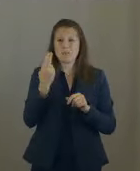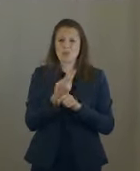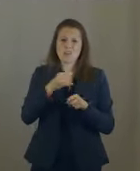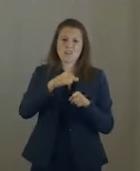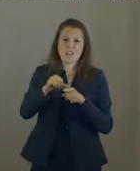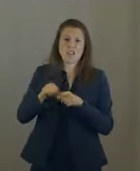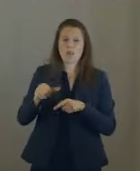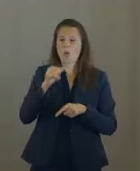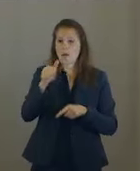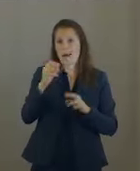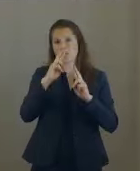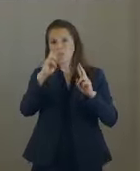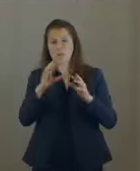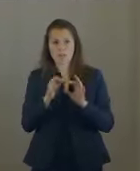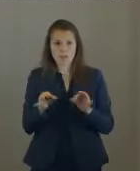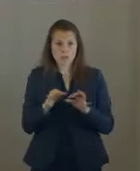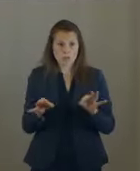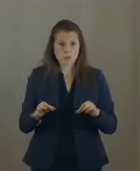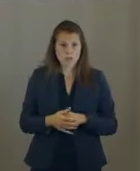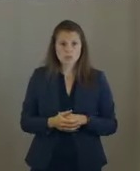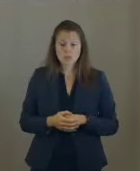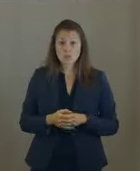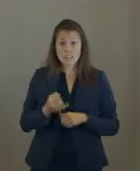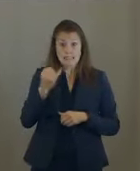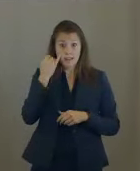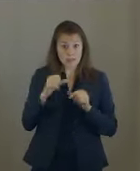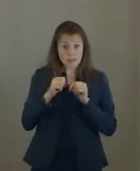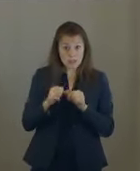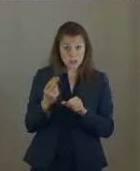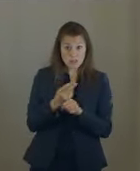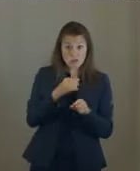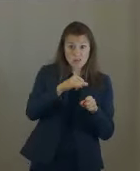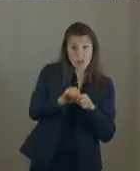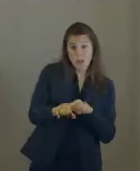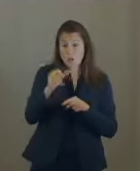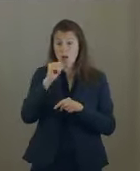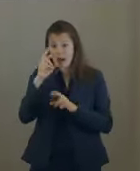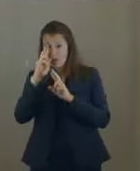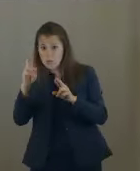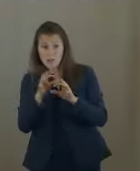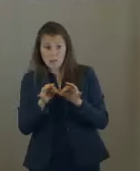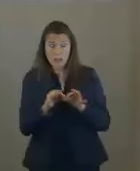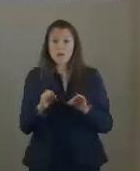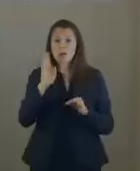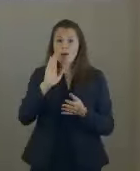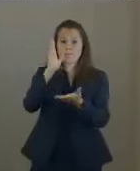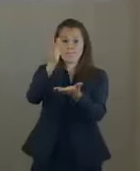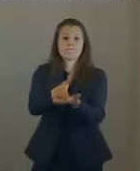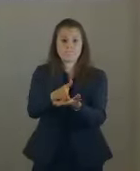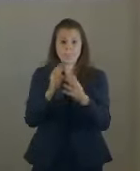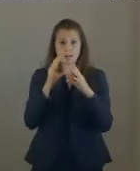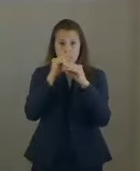or disrespectful language. If use of that language continues, the speaker will be asked to stop